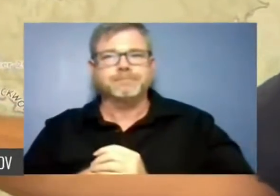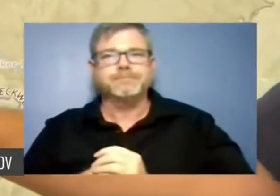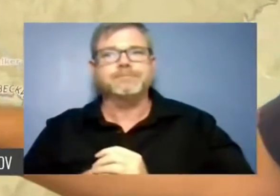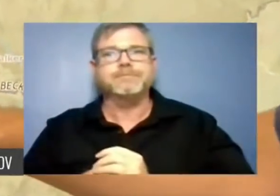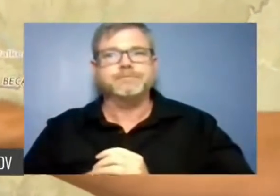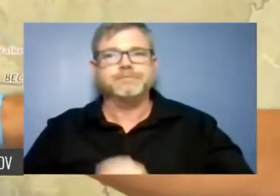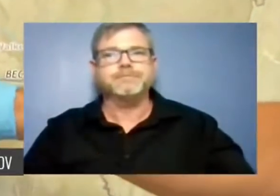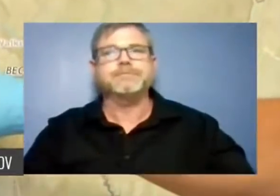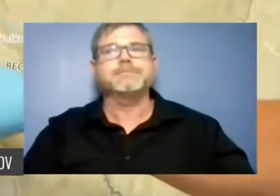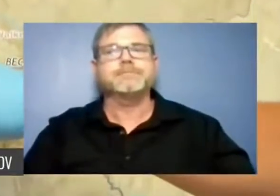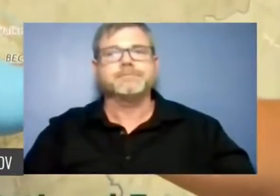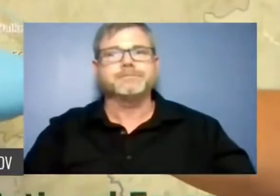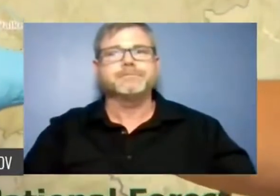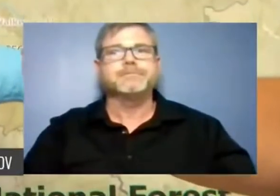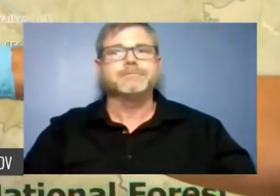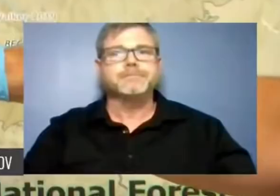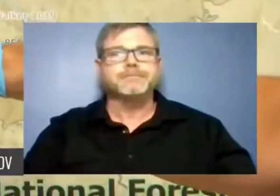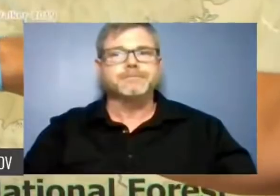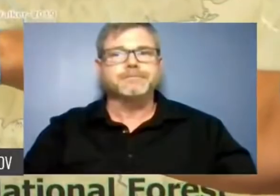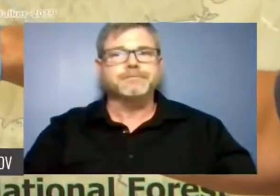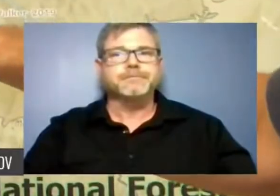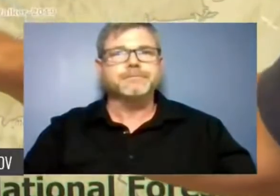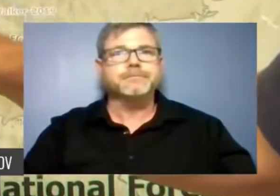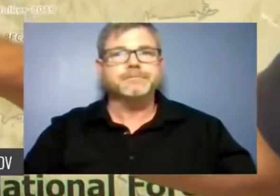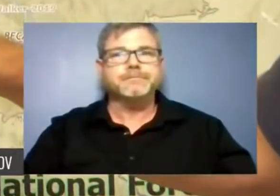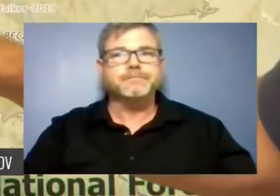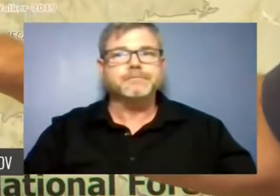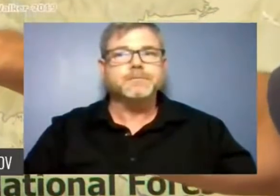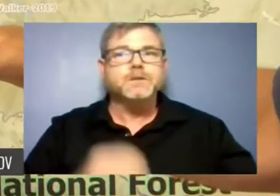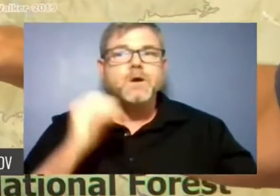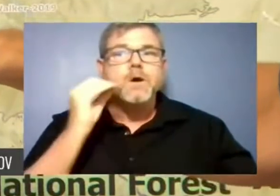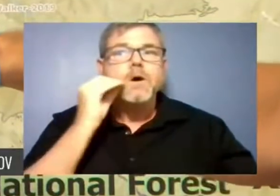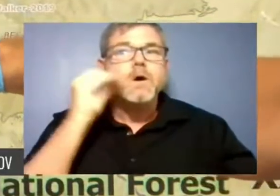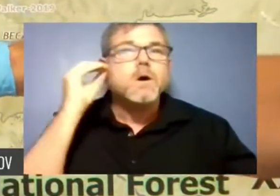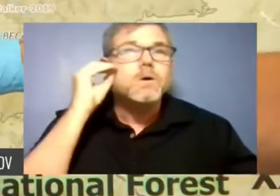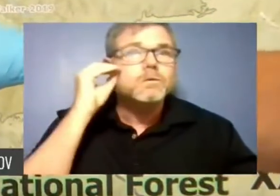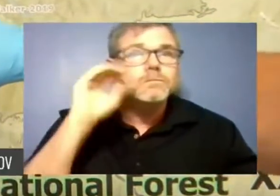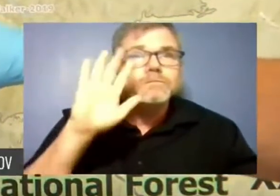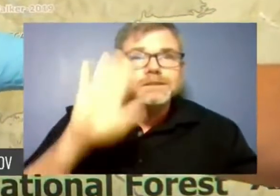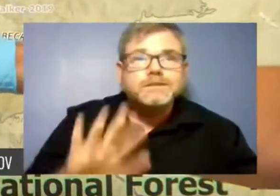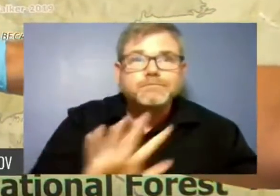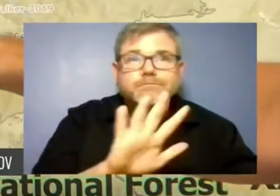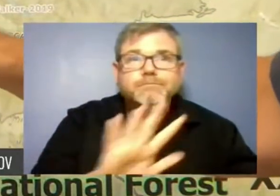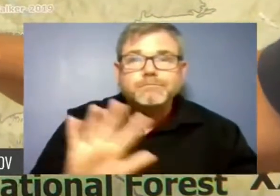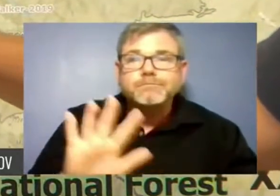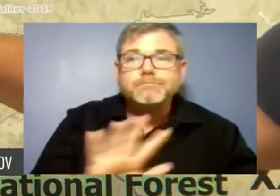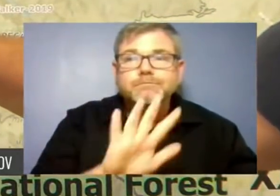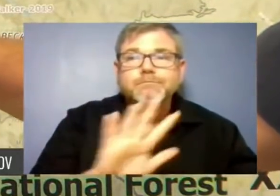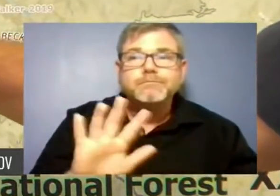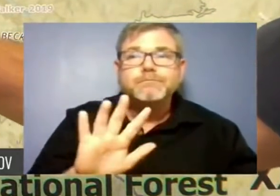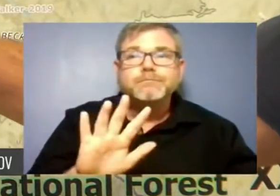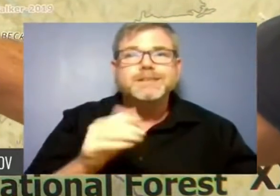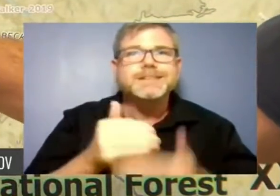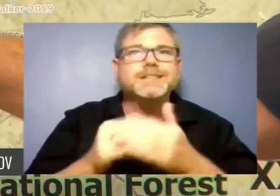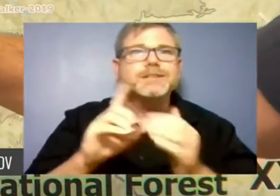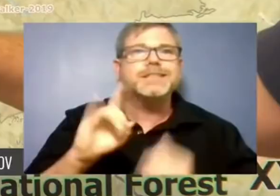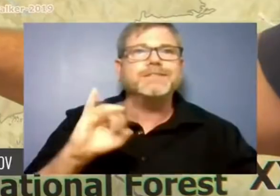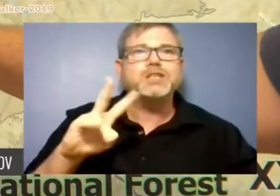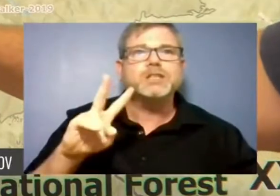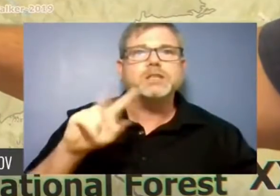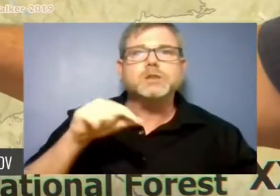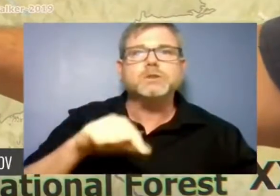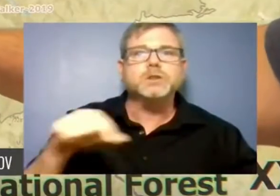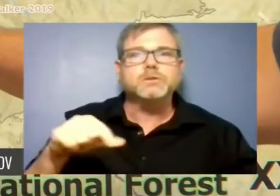that are down in here in the bottom, there's multiple companies there, crews, resources that have lined behind the houses with